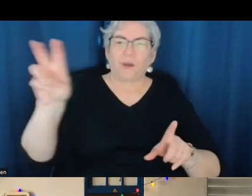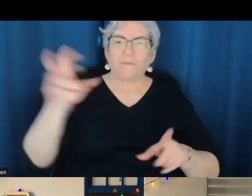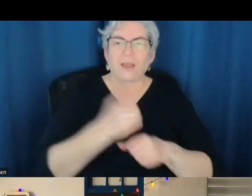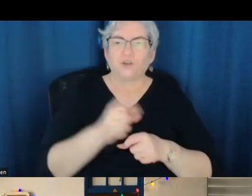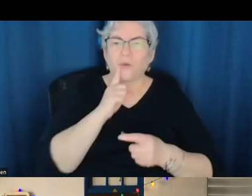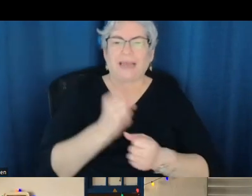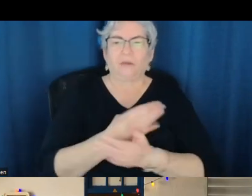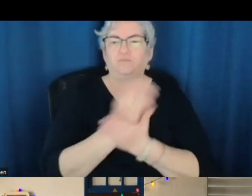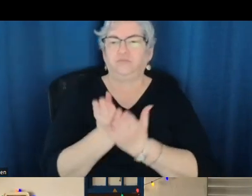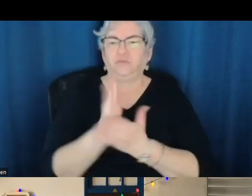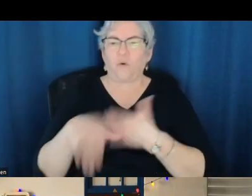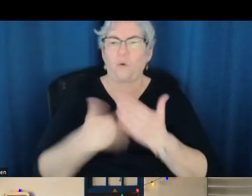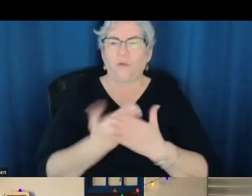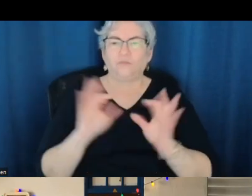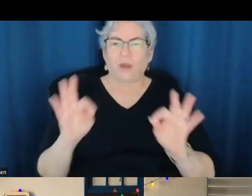through everything.